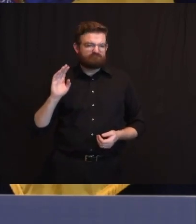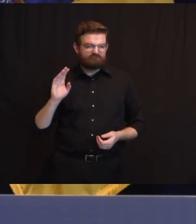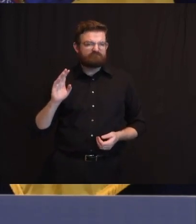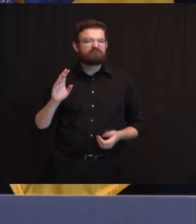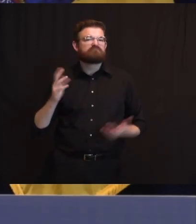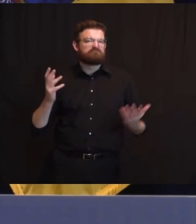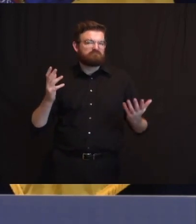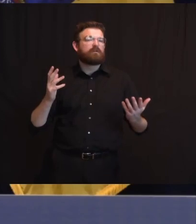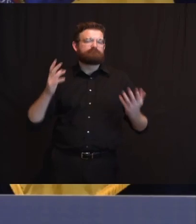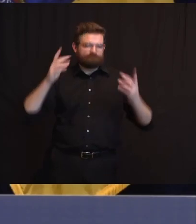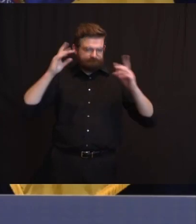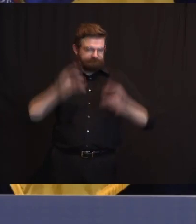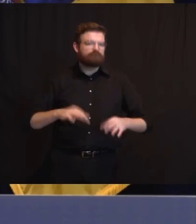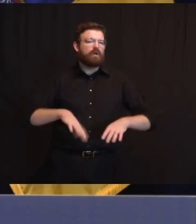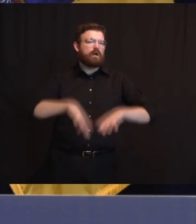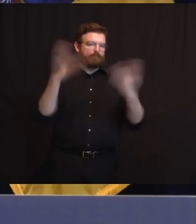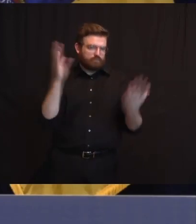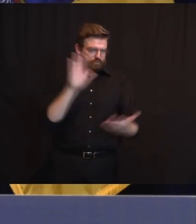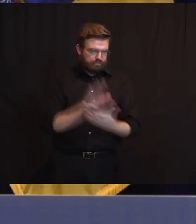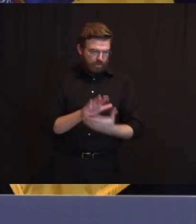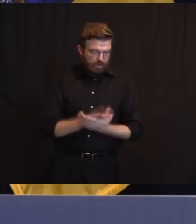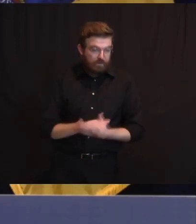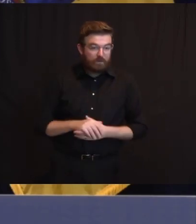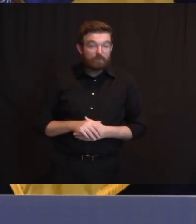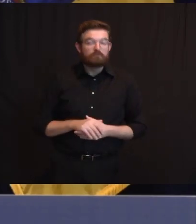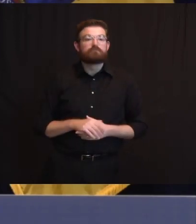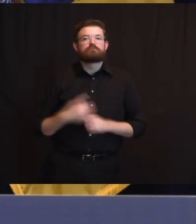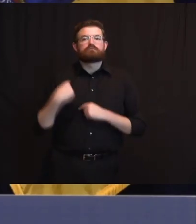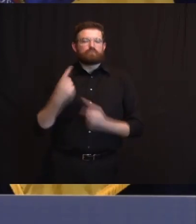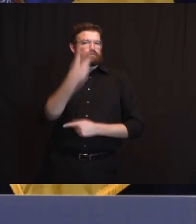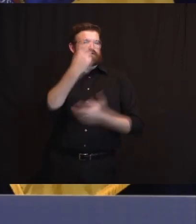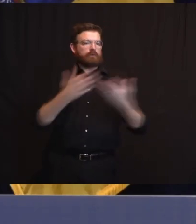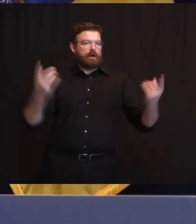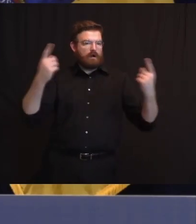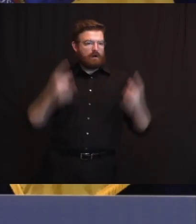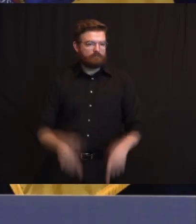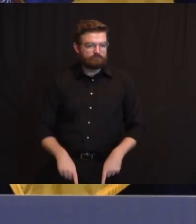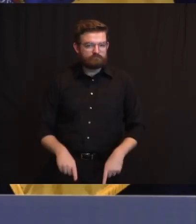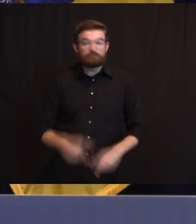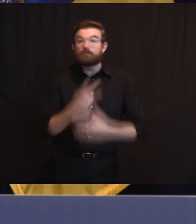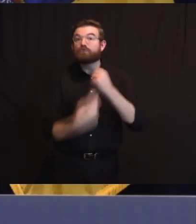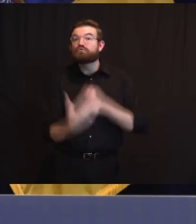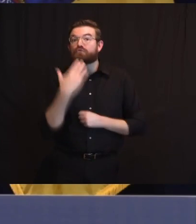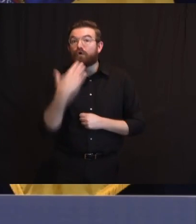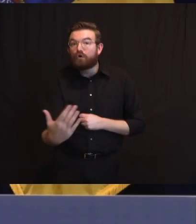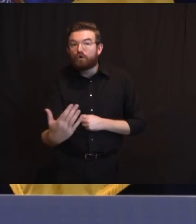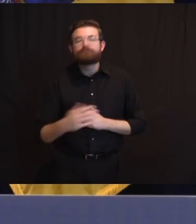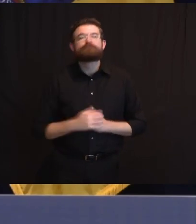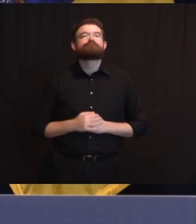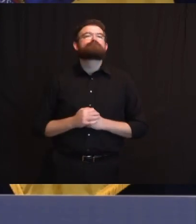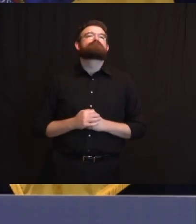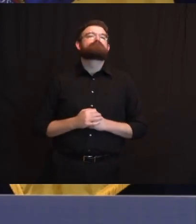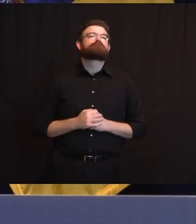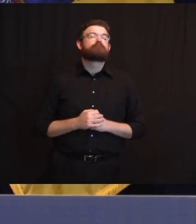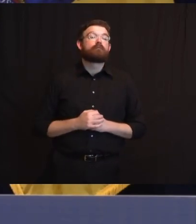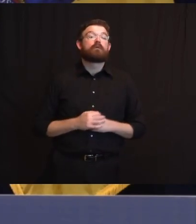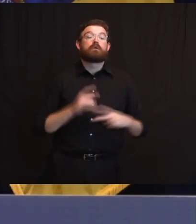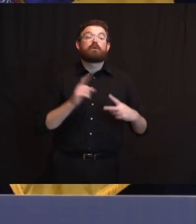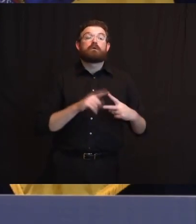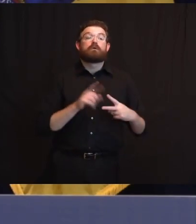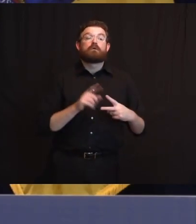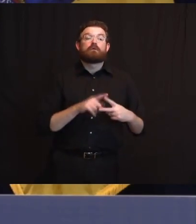Two things have happened. And we should acknowledge both, and they're both good things. To both Kevin and Zakiya's points, we promised we would